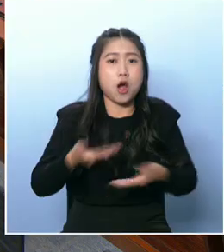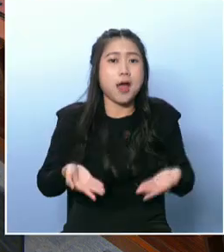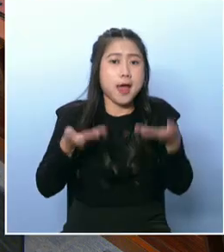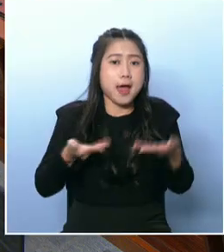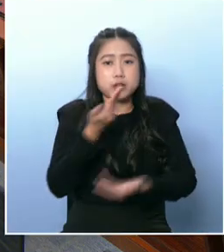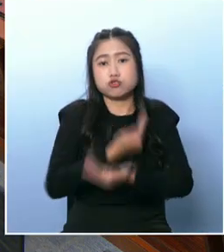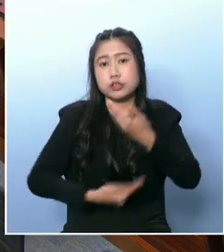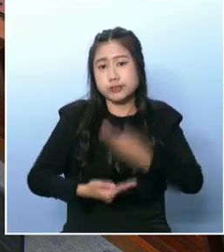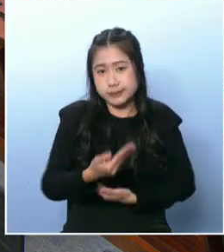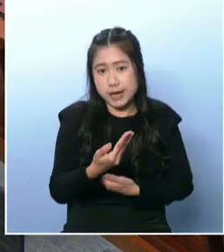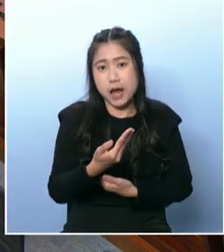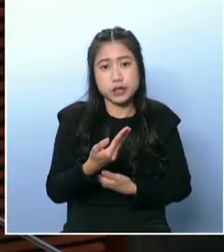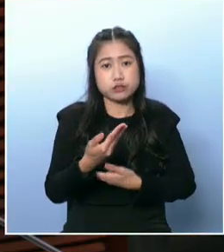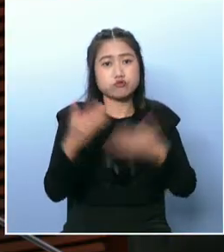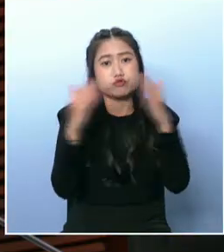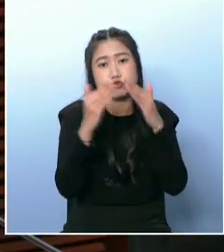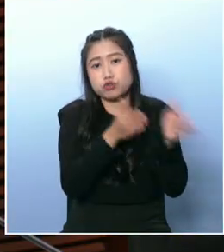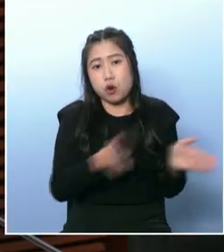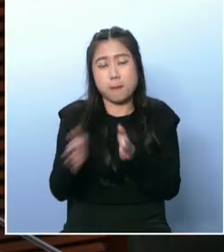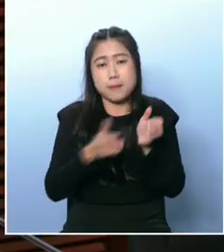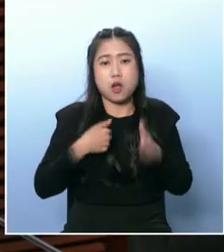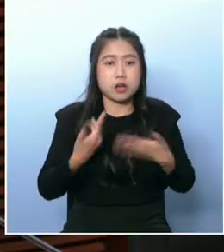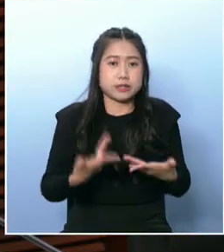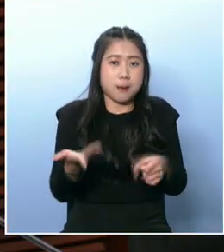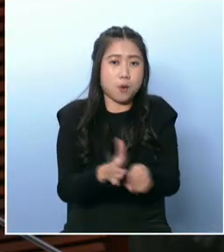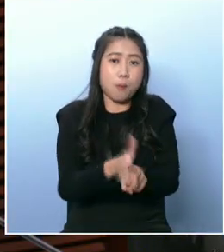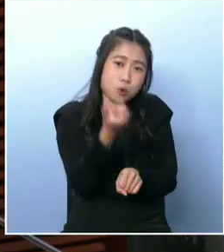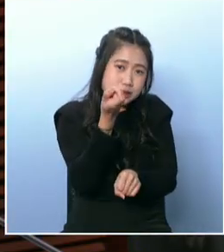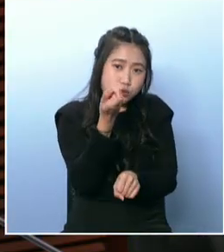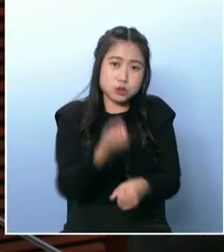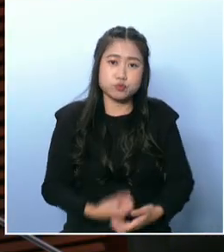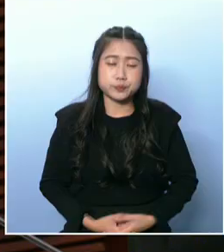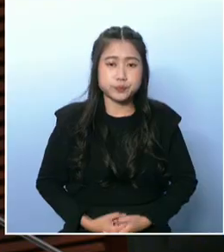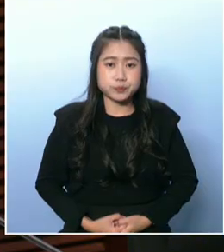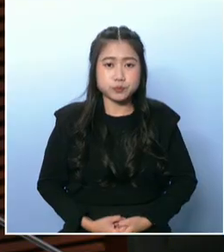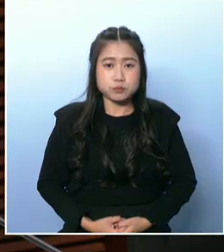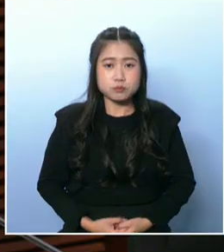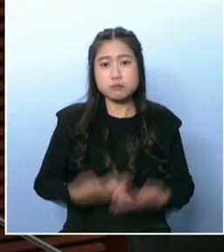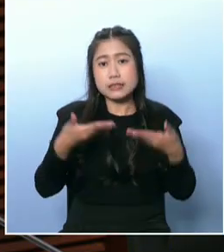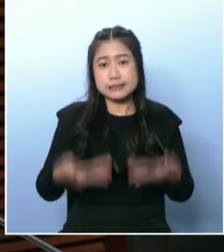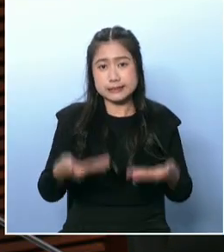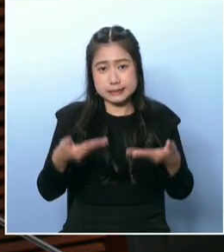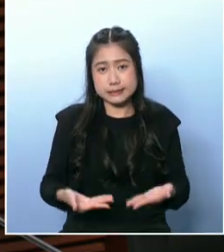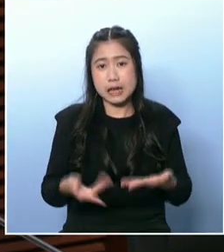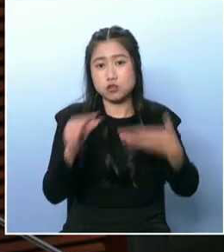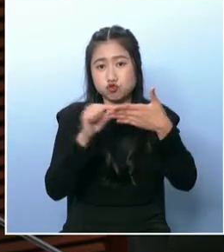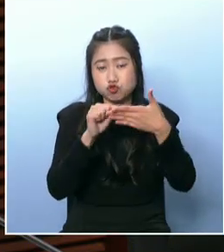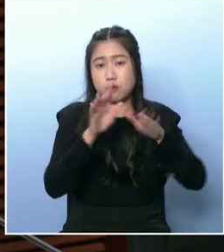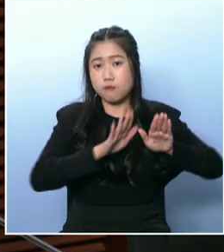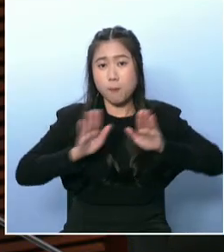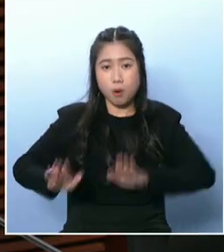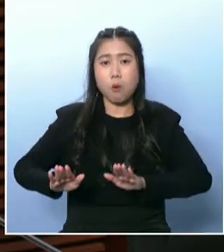Kong has talked about for the mildly physically handicapped persons, accommodation for them. I would like to supplement.